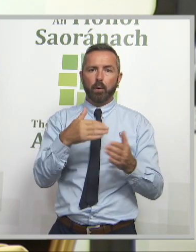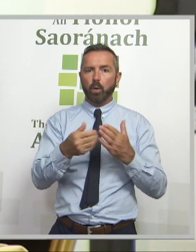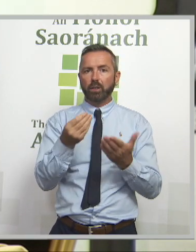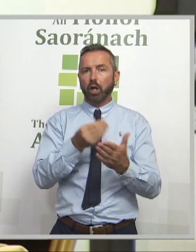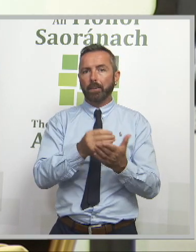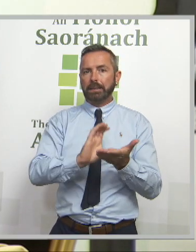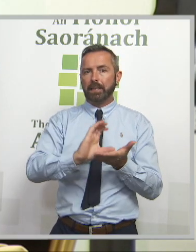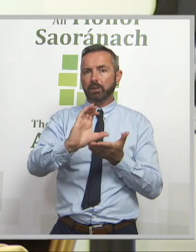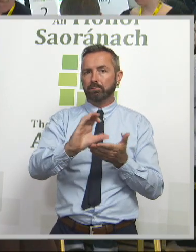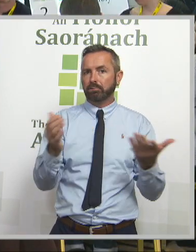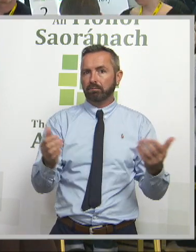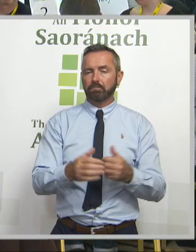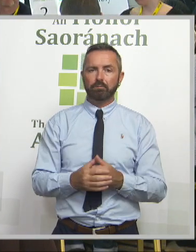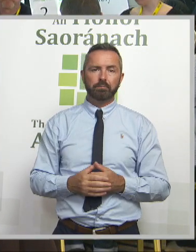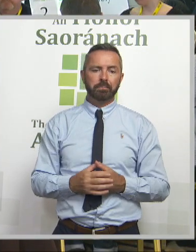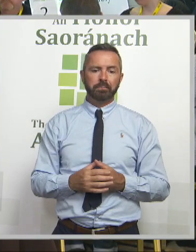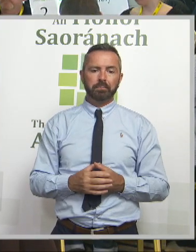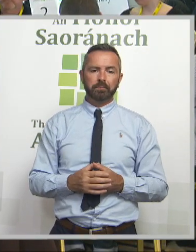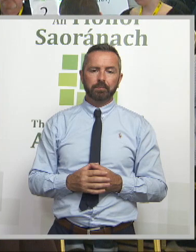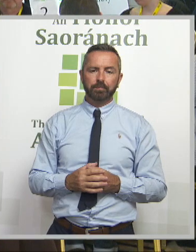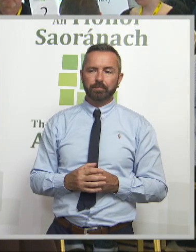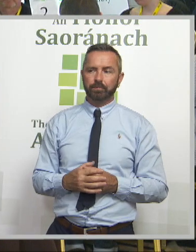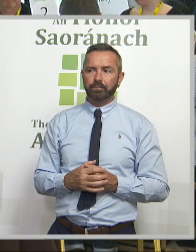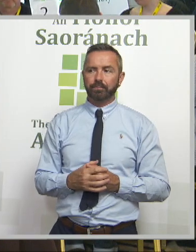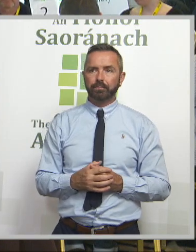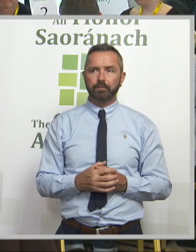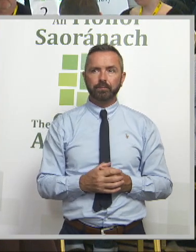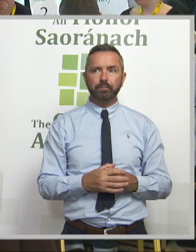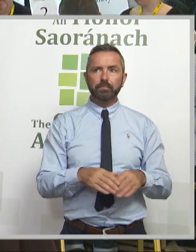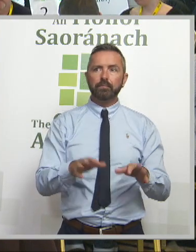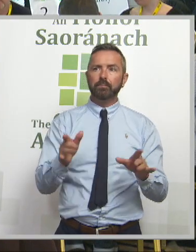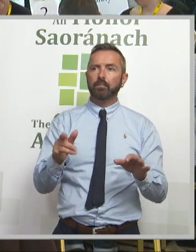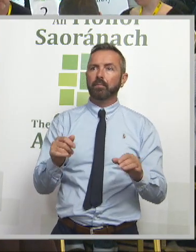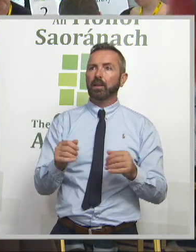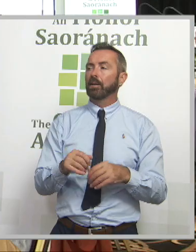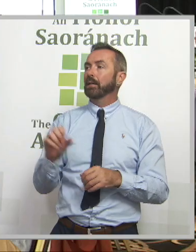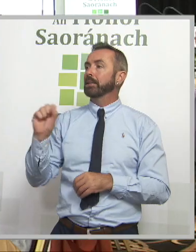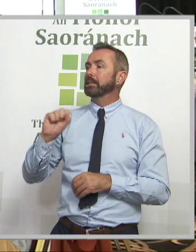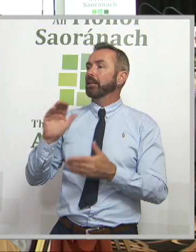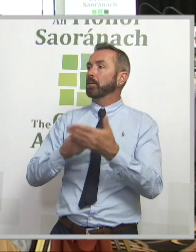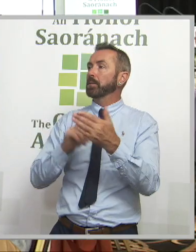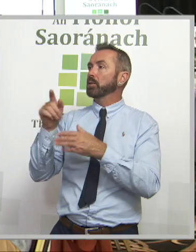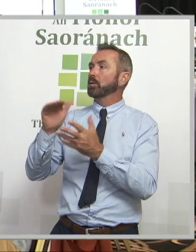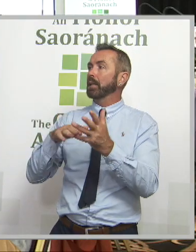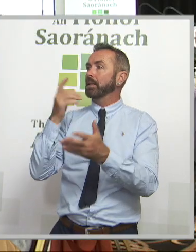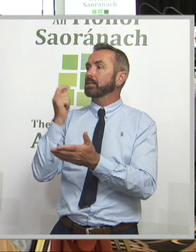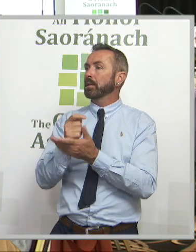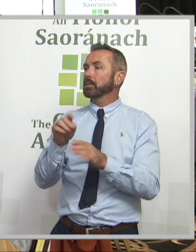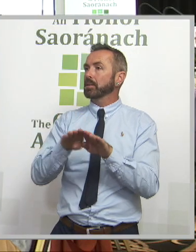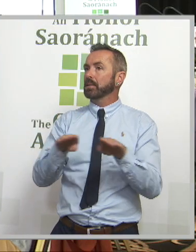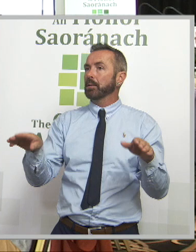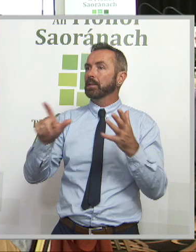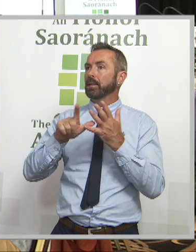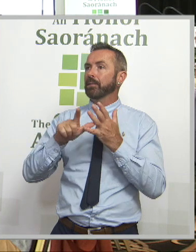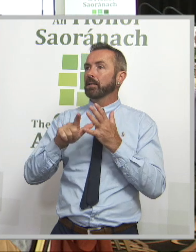come. Thank you. Thanks for that. Okay, table, now Stephen, I missed you in the last time, so I'll take that question from table